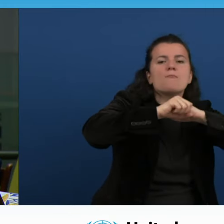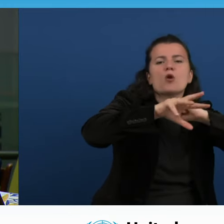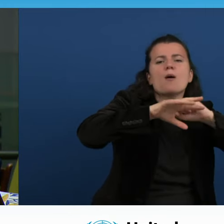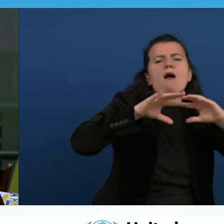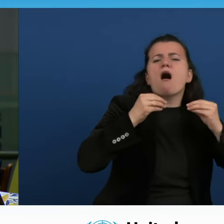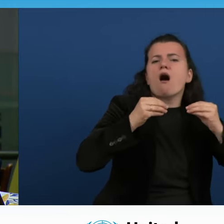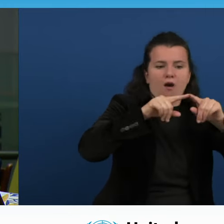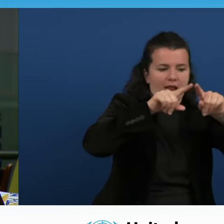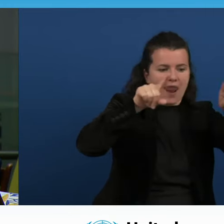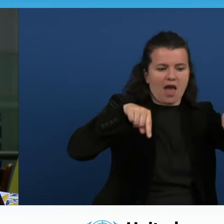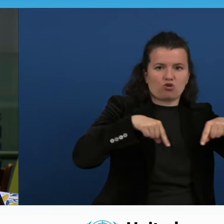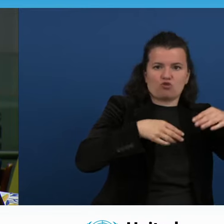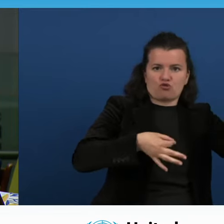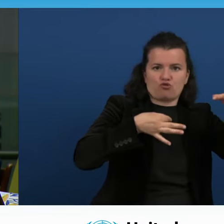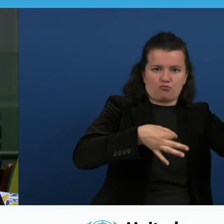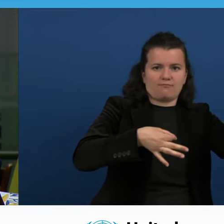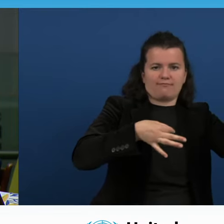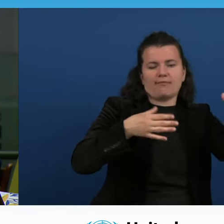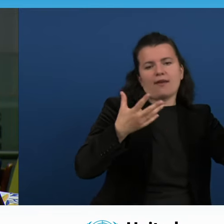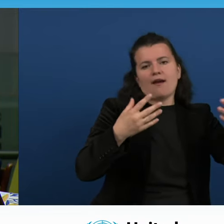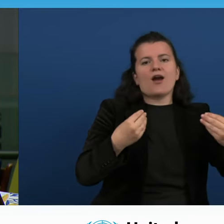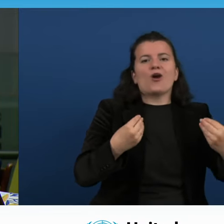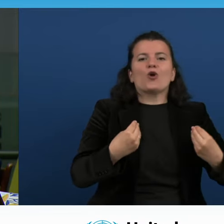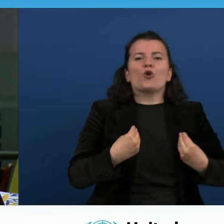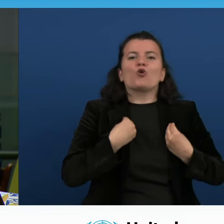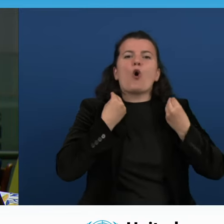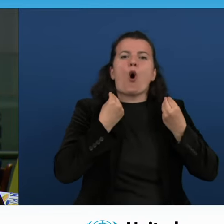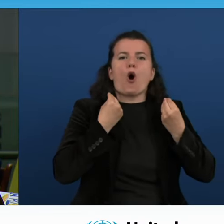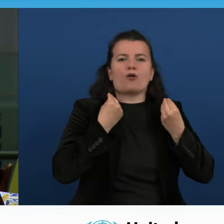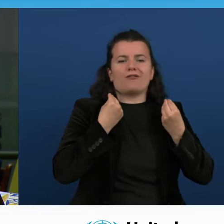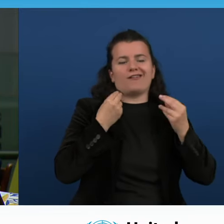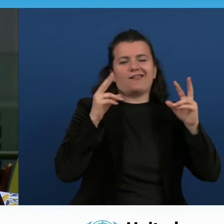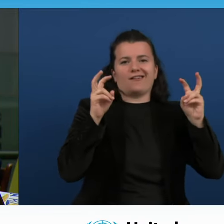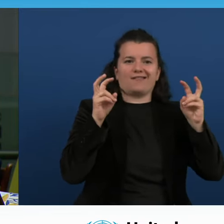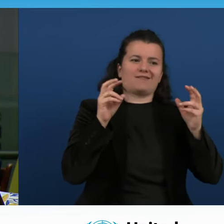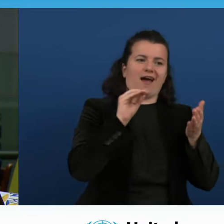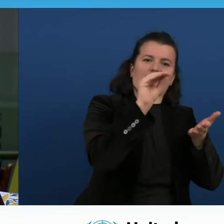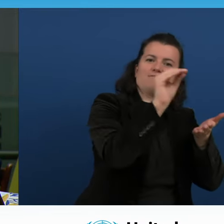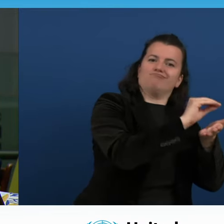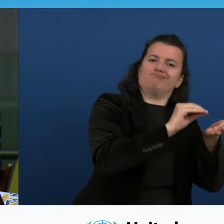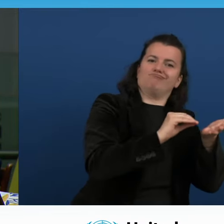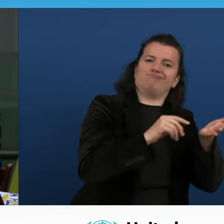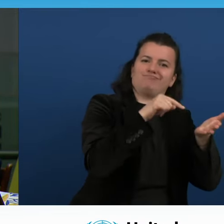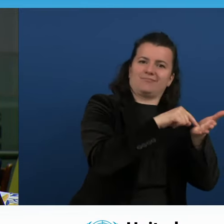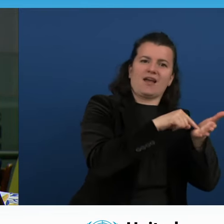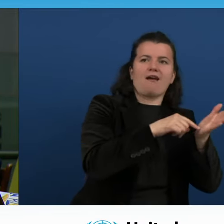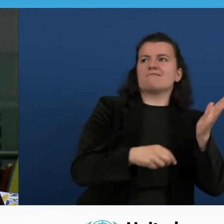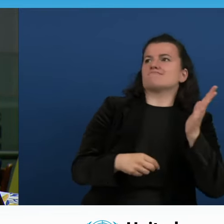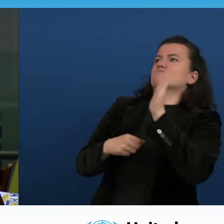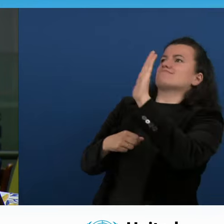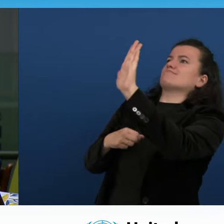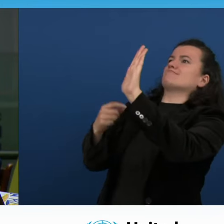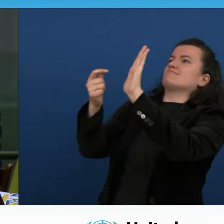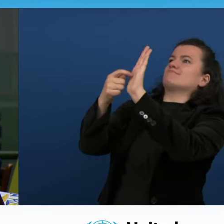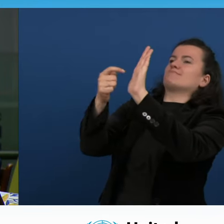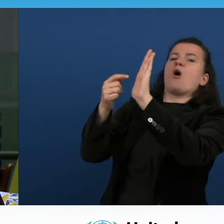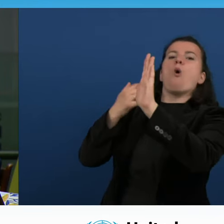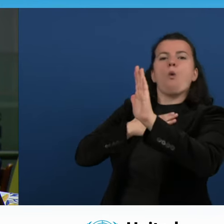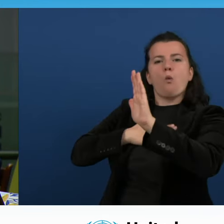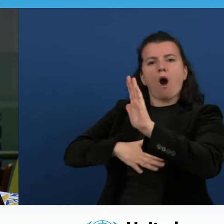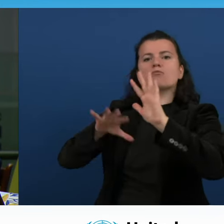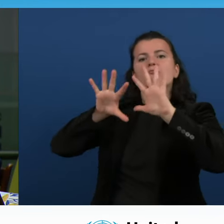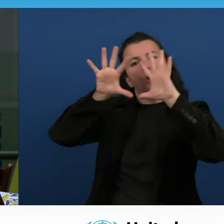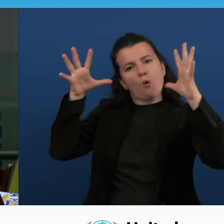from young people and allies calling for world leaders to take immediate action to make global policy making and decision